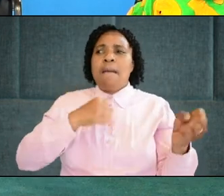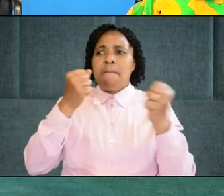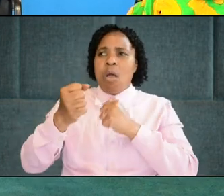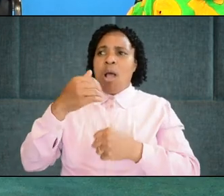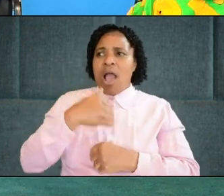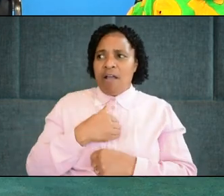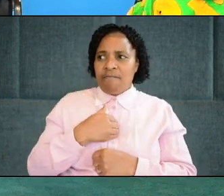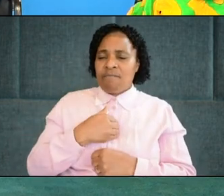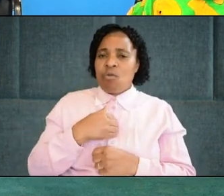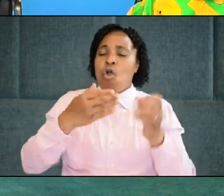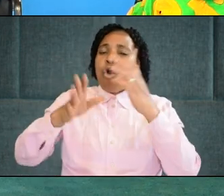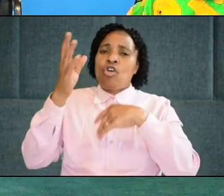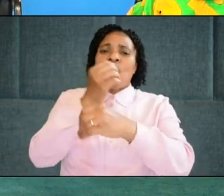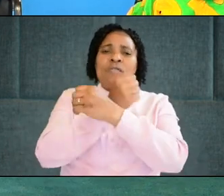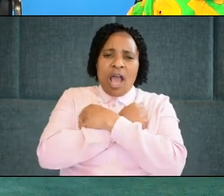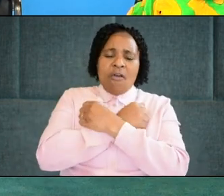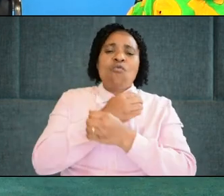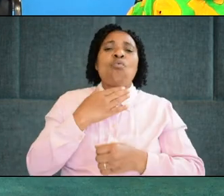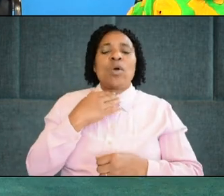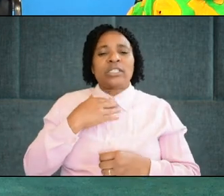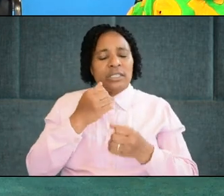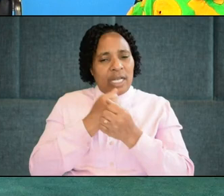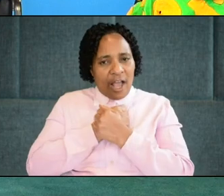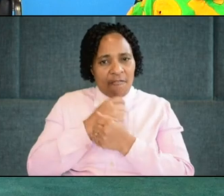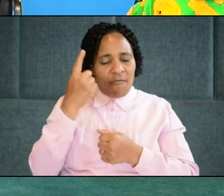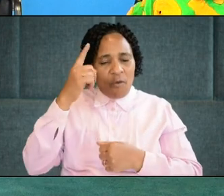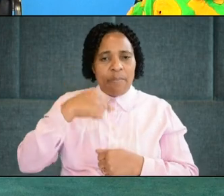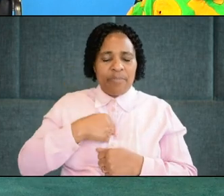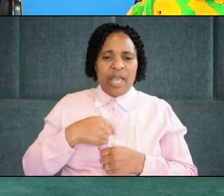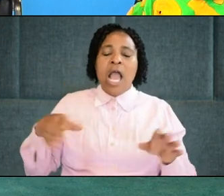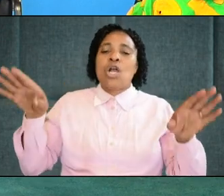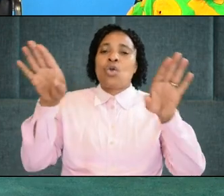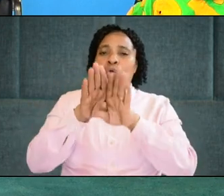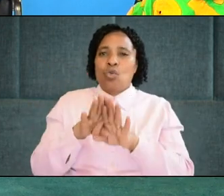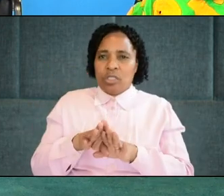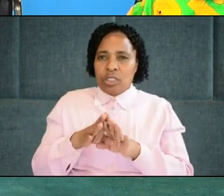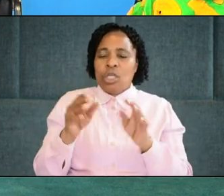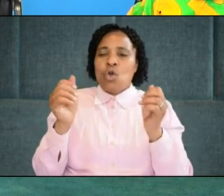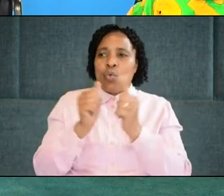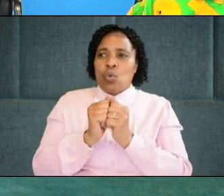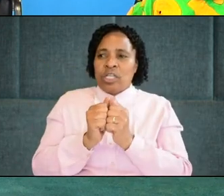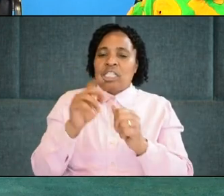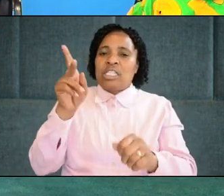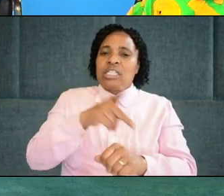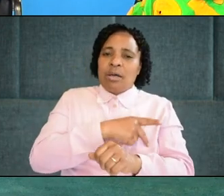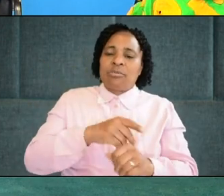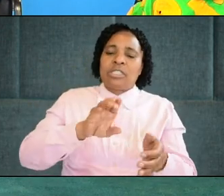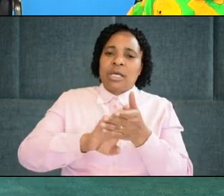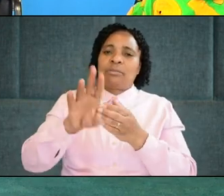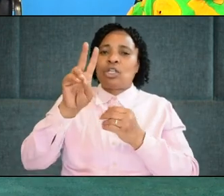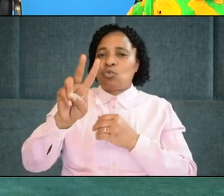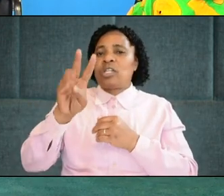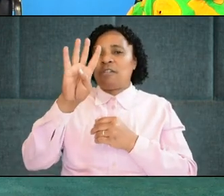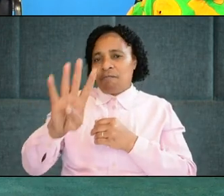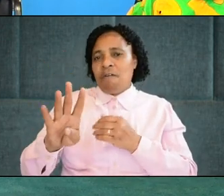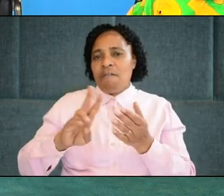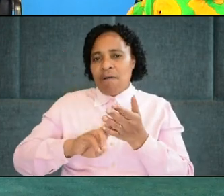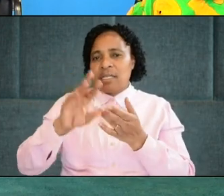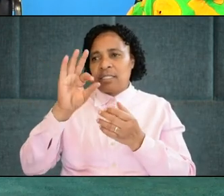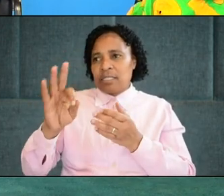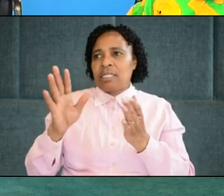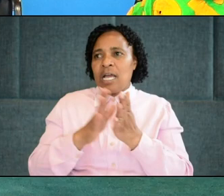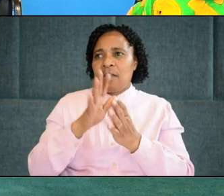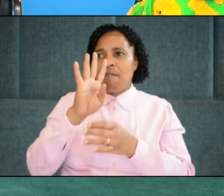God is a God of love who desires love. For me, I'll close it with Psalms chapter 24, verse 3 and